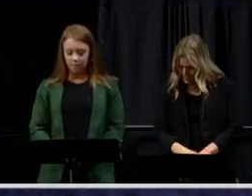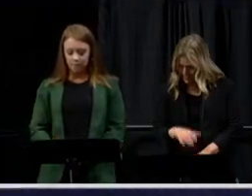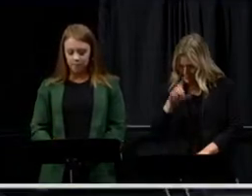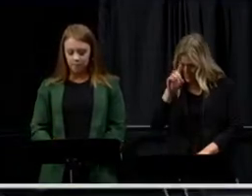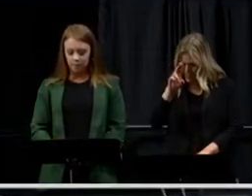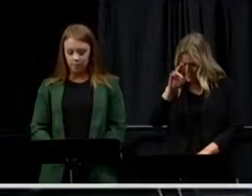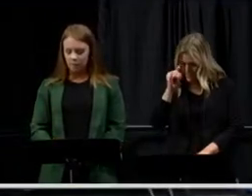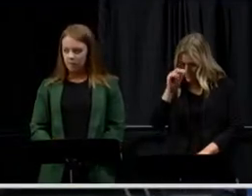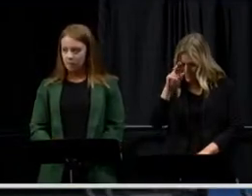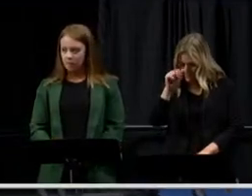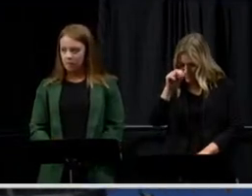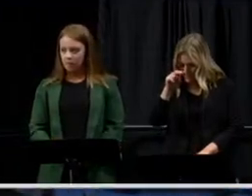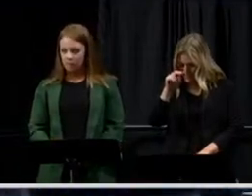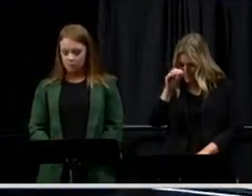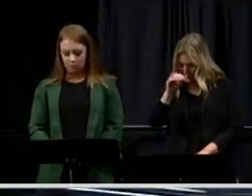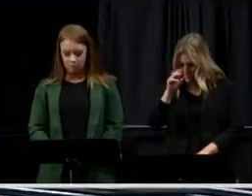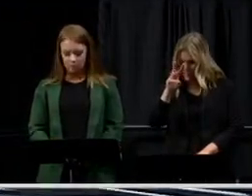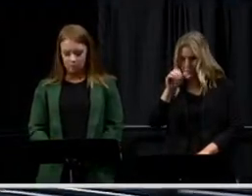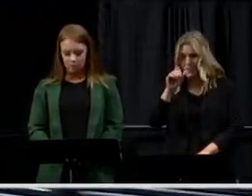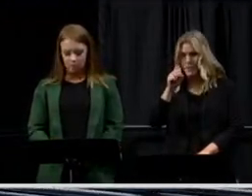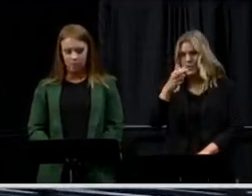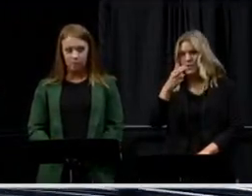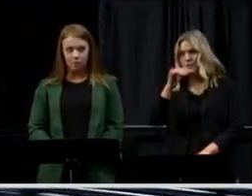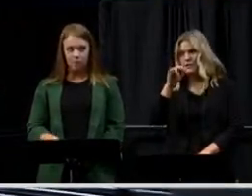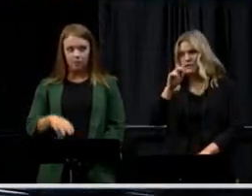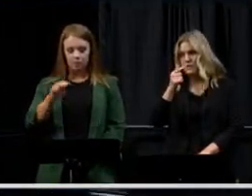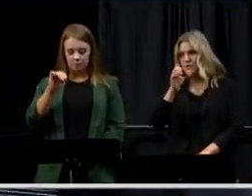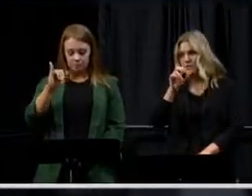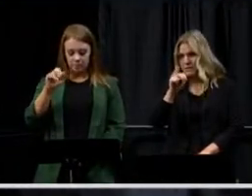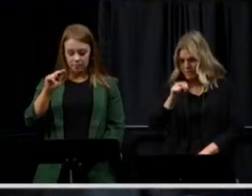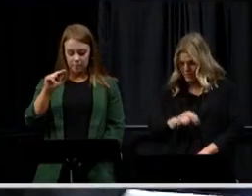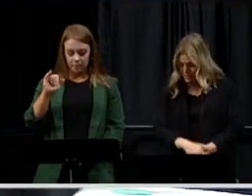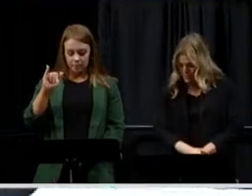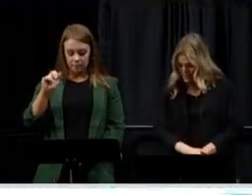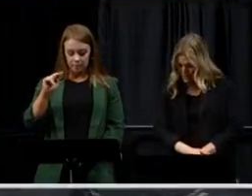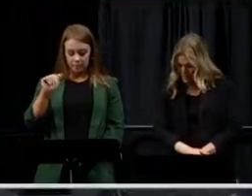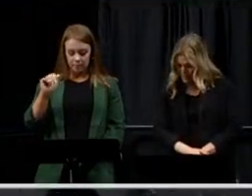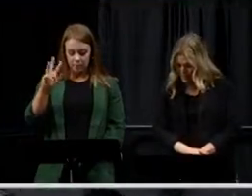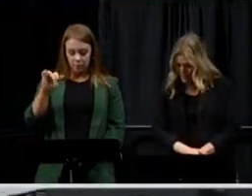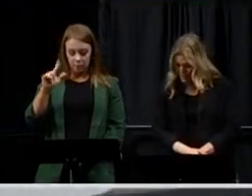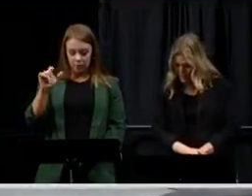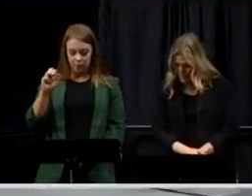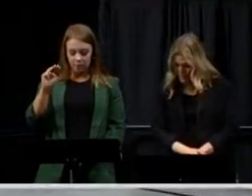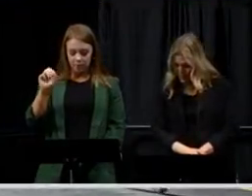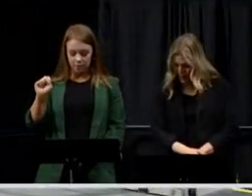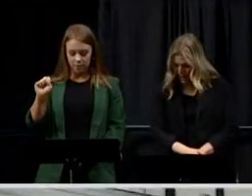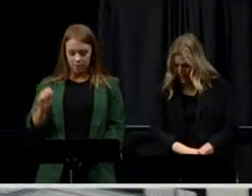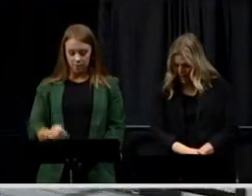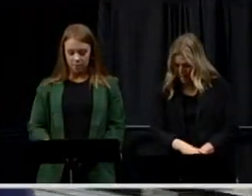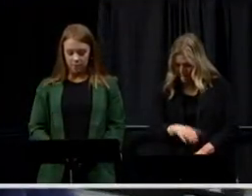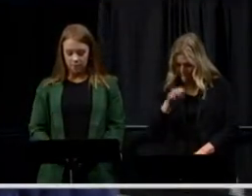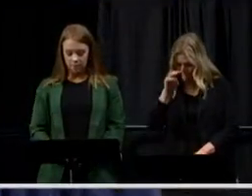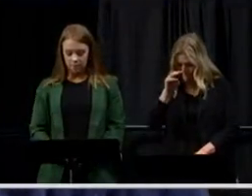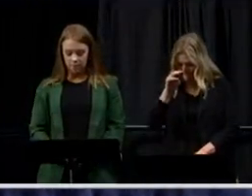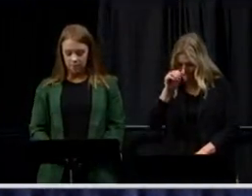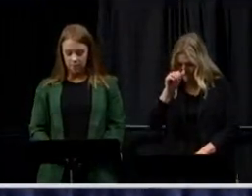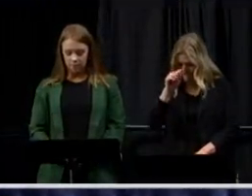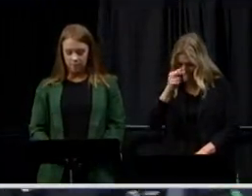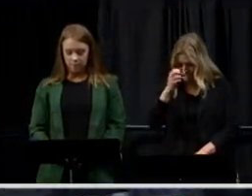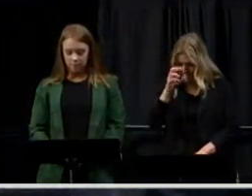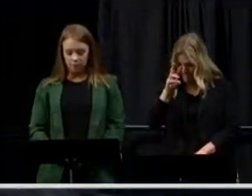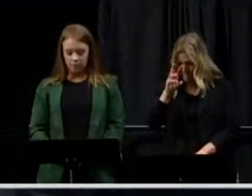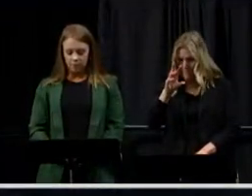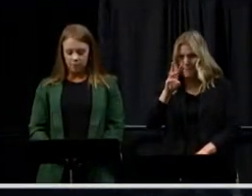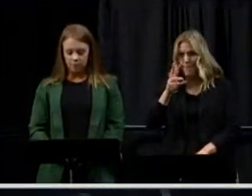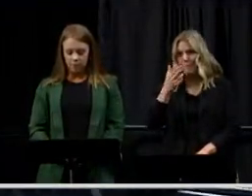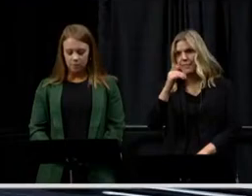DeJuan Omarion Washington. Nina Brianna Williams. Matthew Timothy